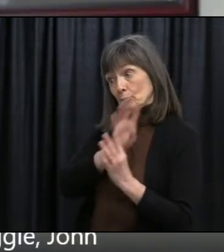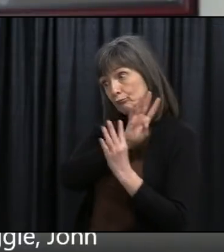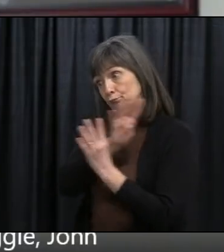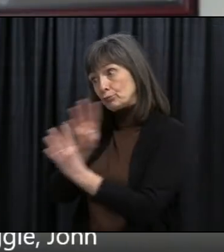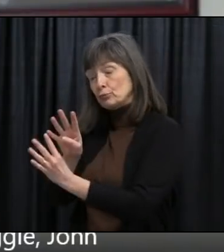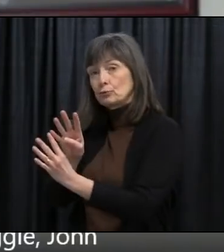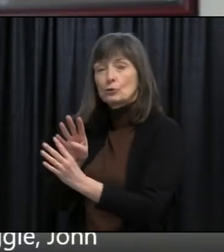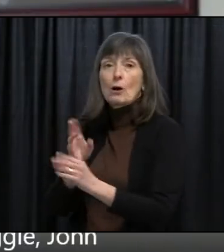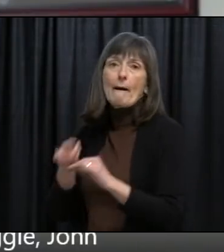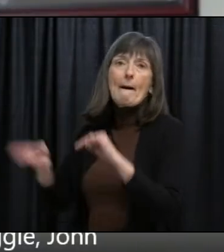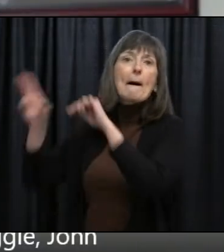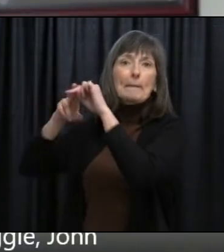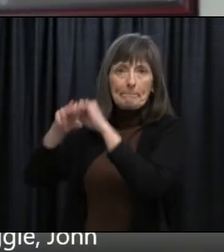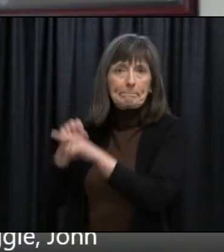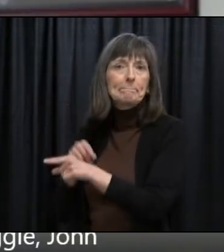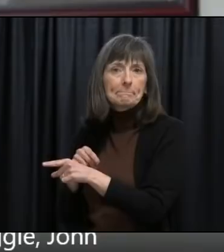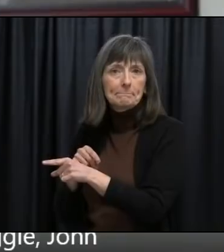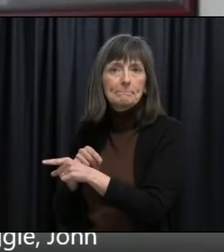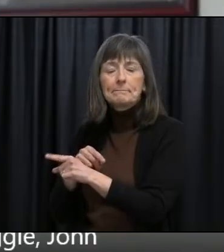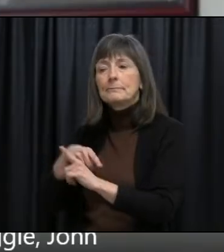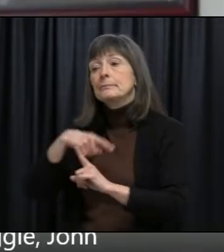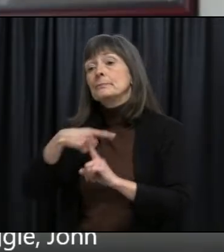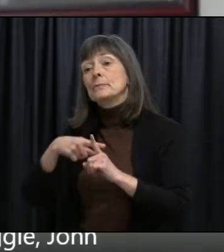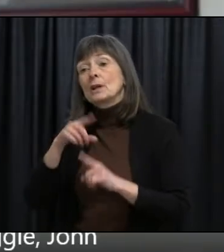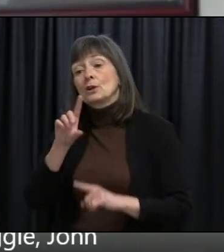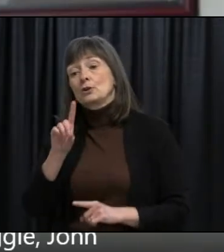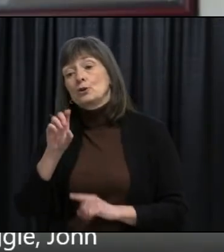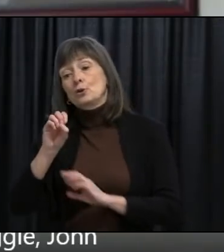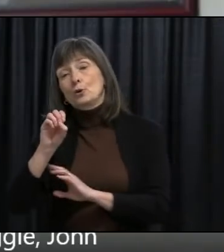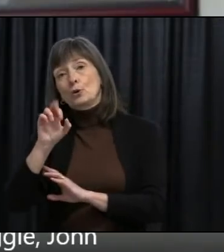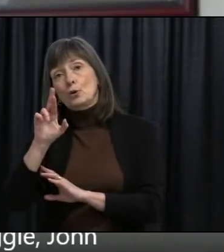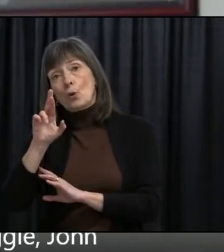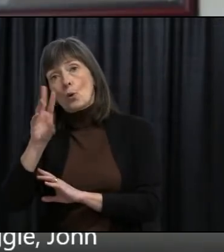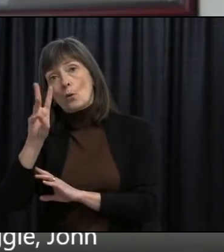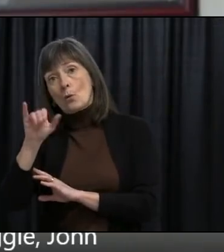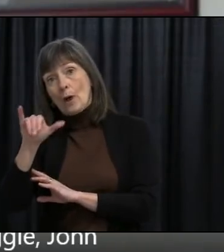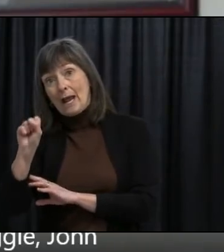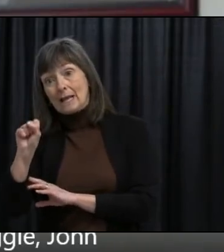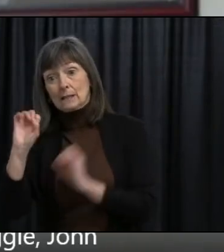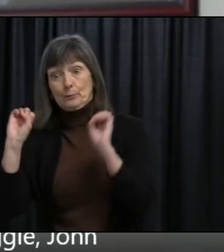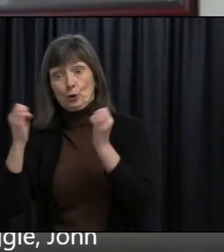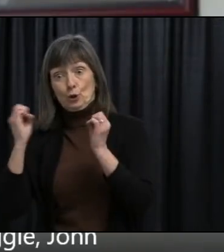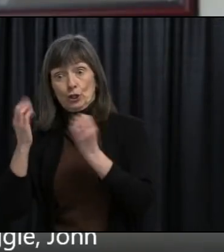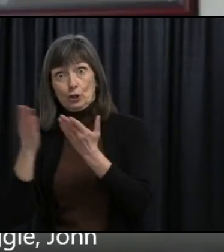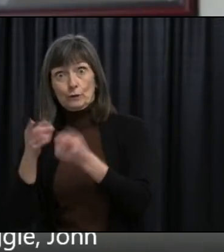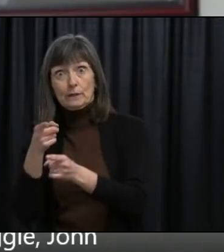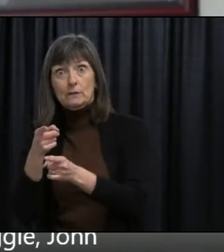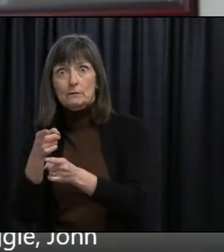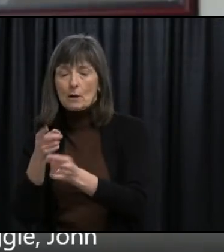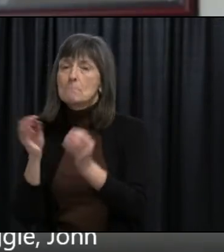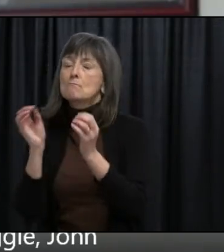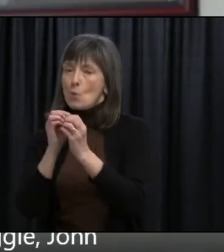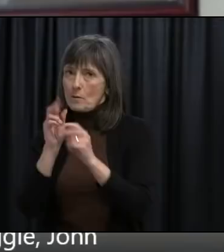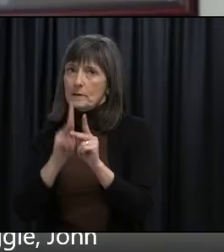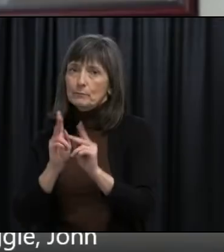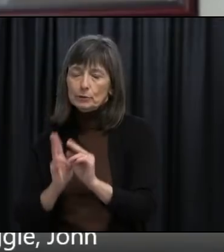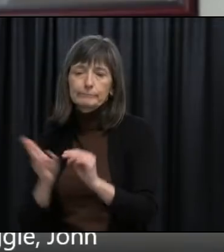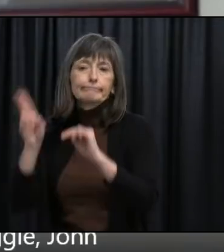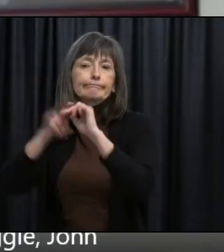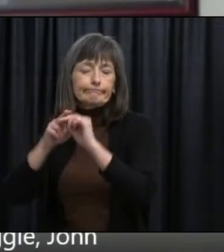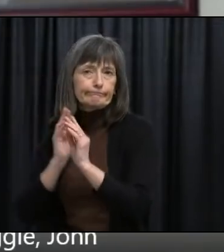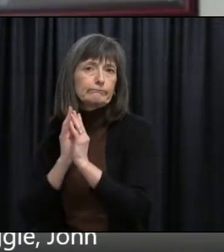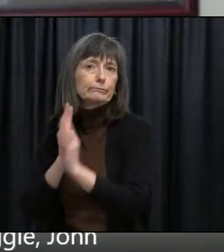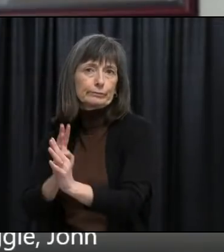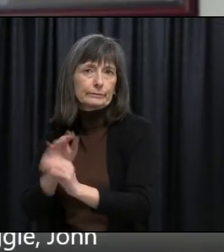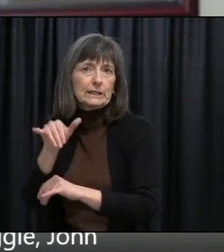a steady flow of people using doorways, for example, which we deemed an emergency service. We did, during